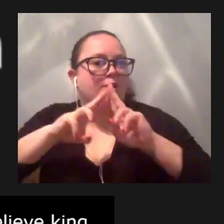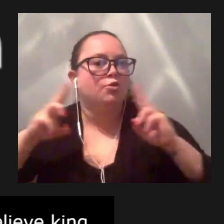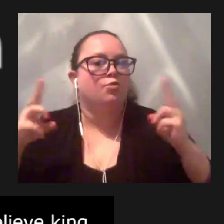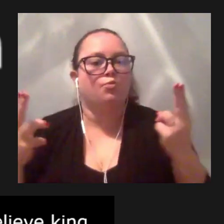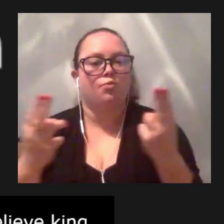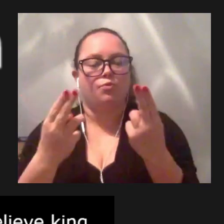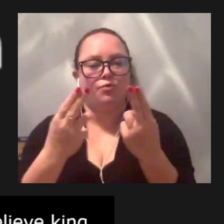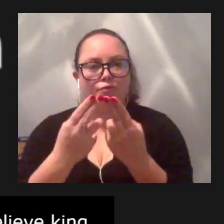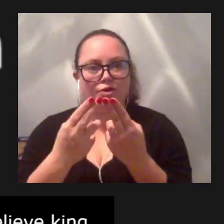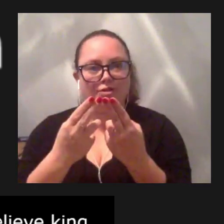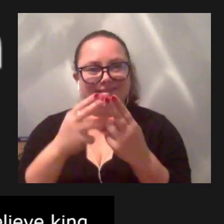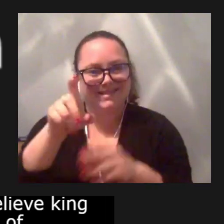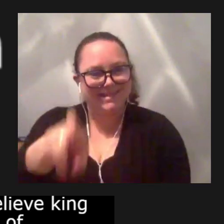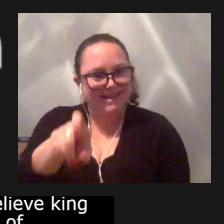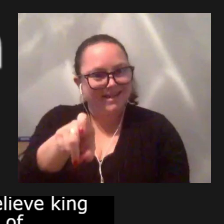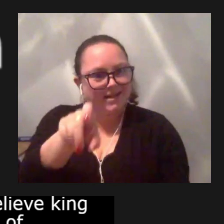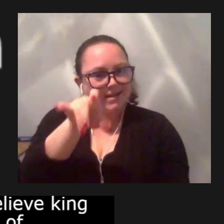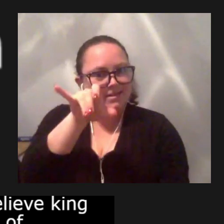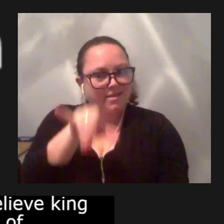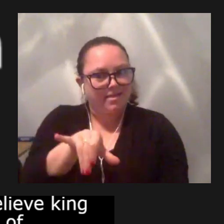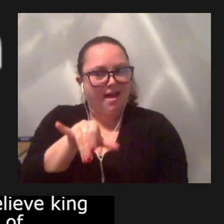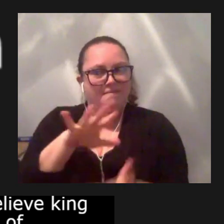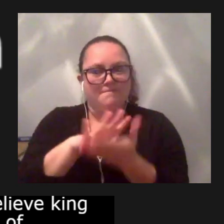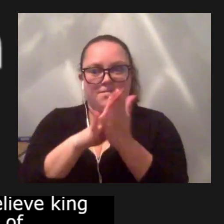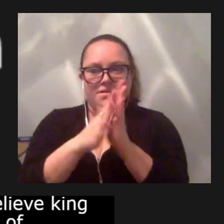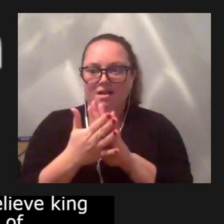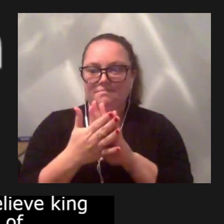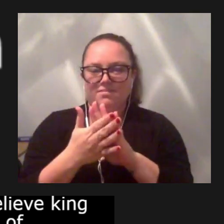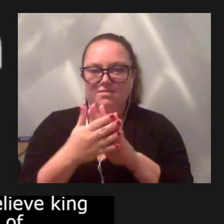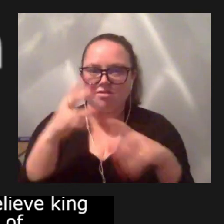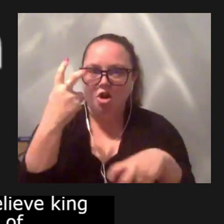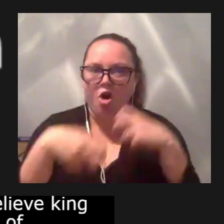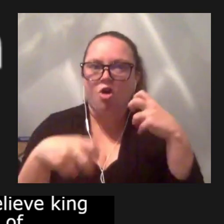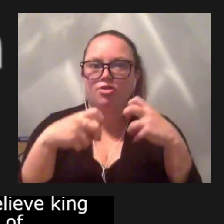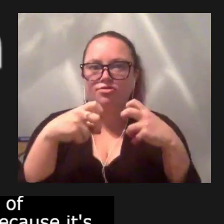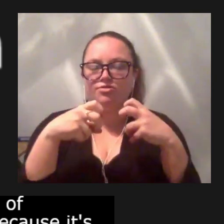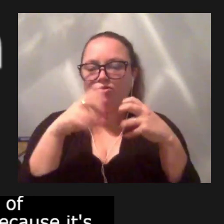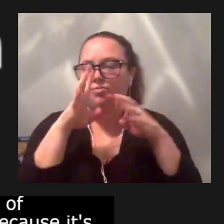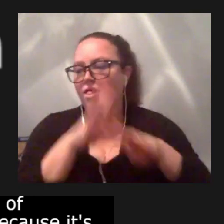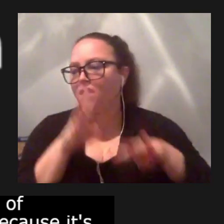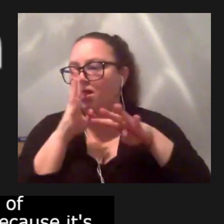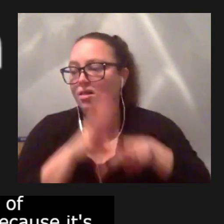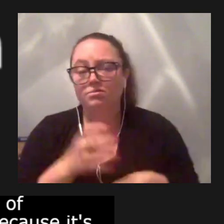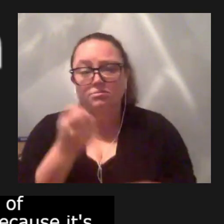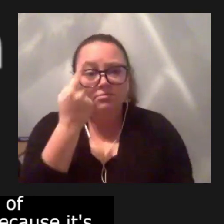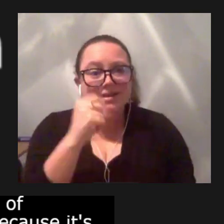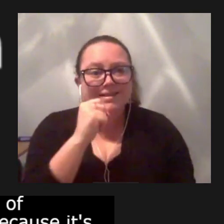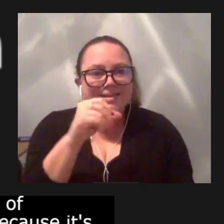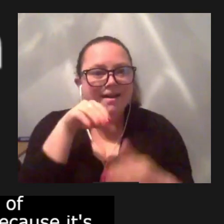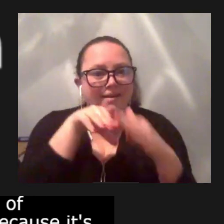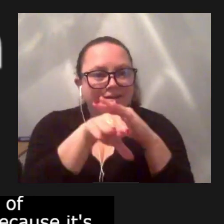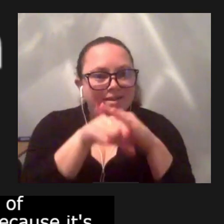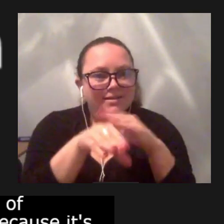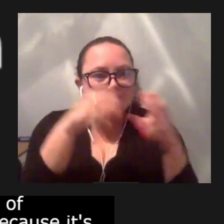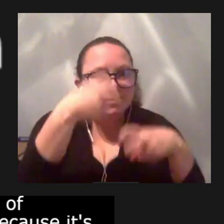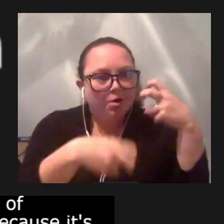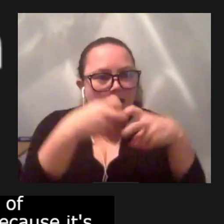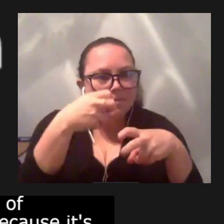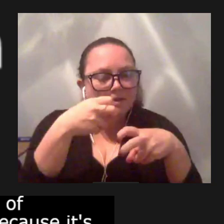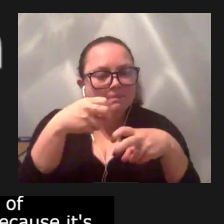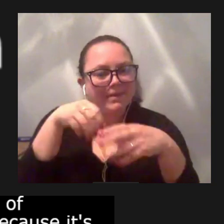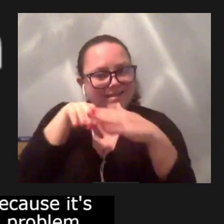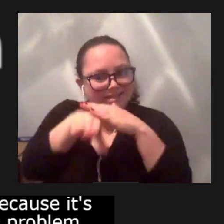is to ignore them, because it's not a web accessibility problem. It's an accessibility problem that happens to be on the web. Thank